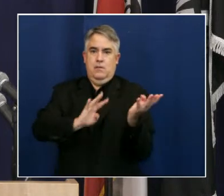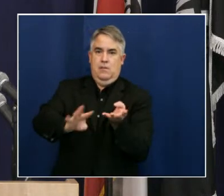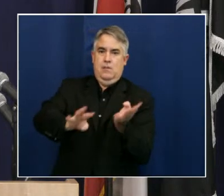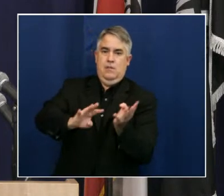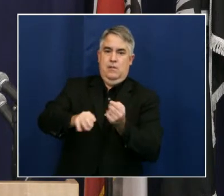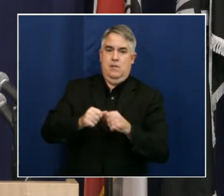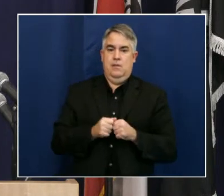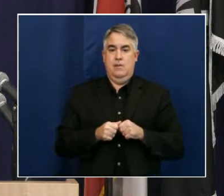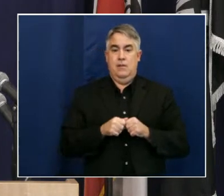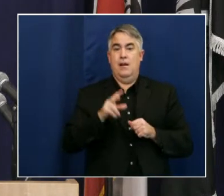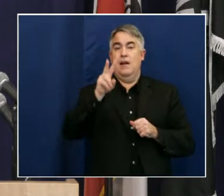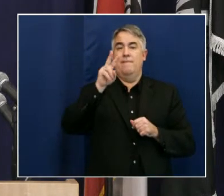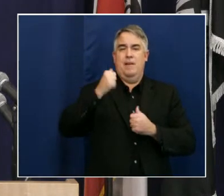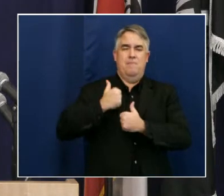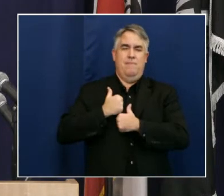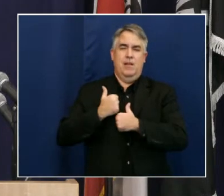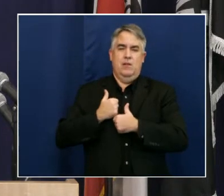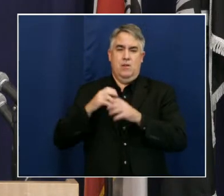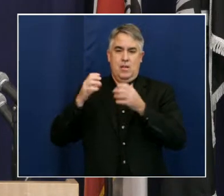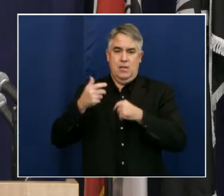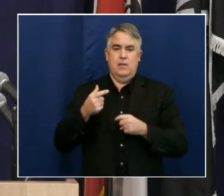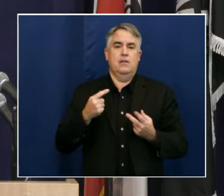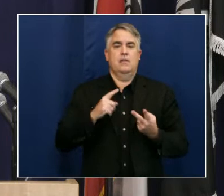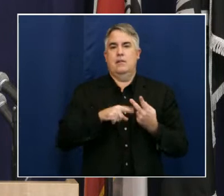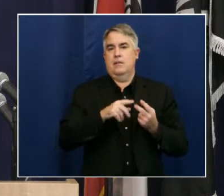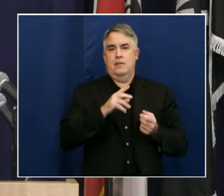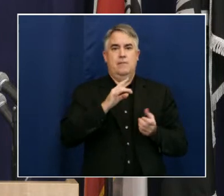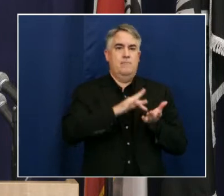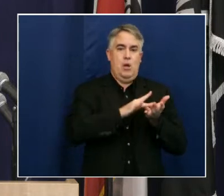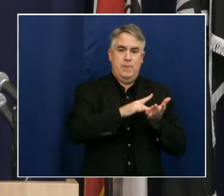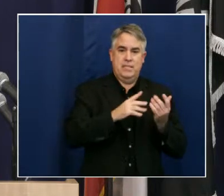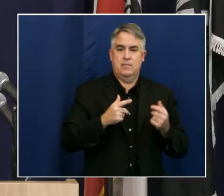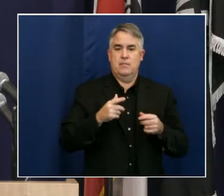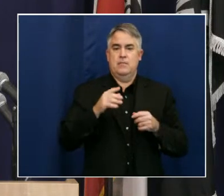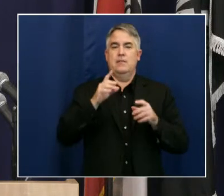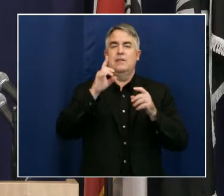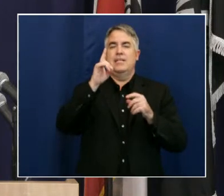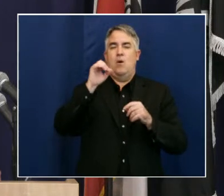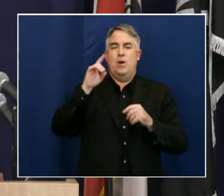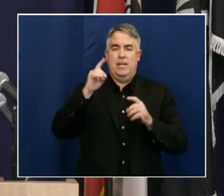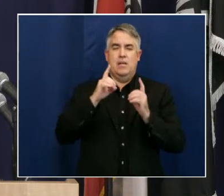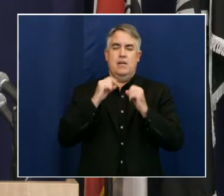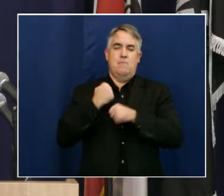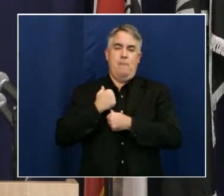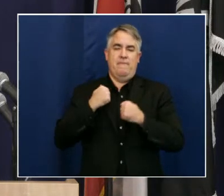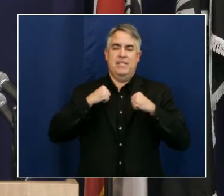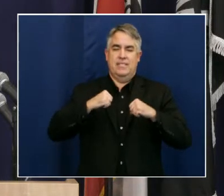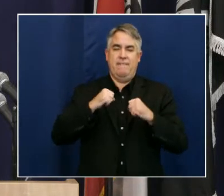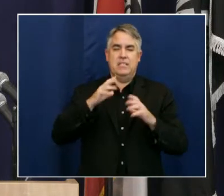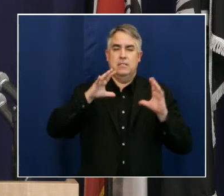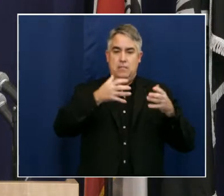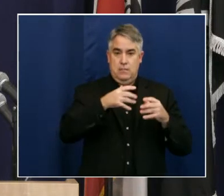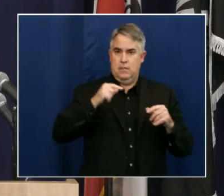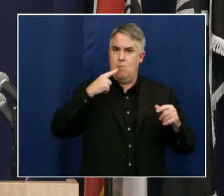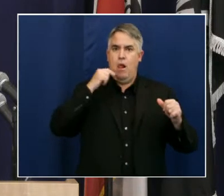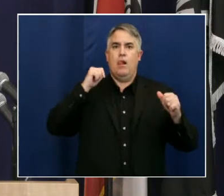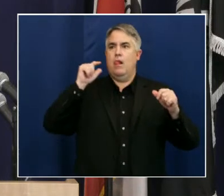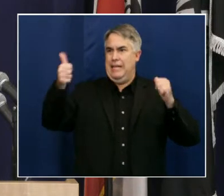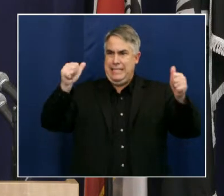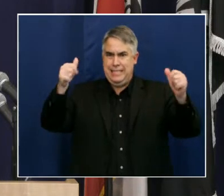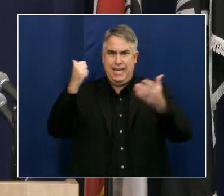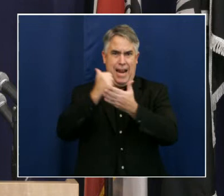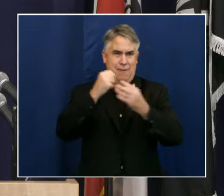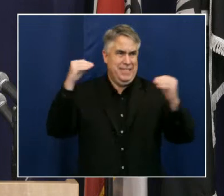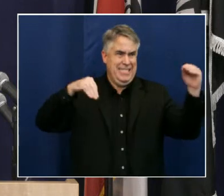skilled nursing facilities, and the Department of Defense will all continue with their efforts independent of what we are doing. Our goal is to